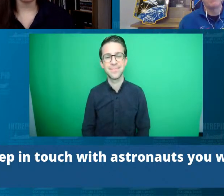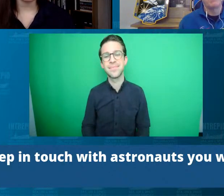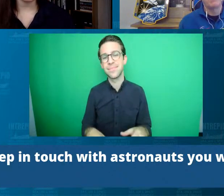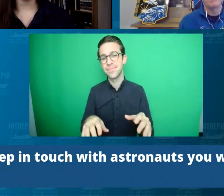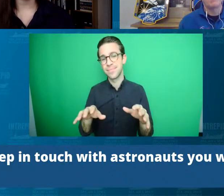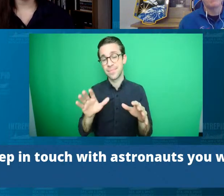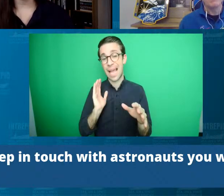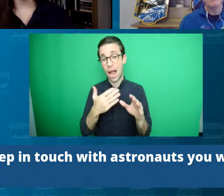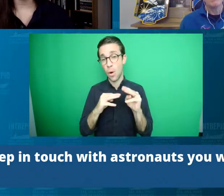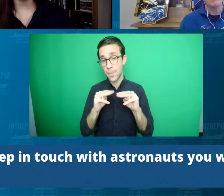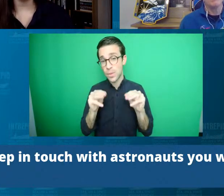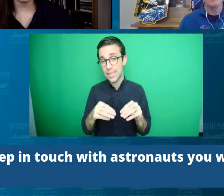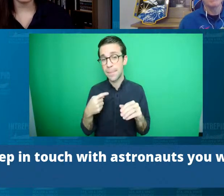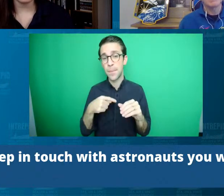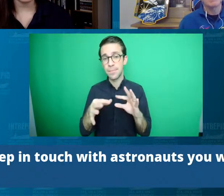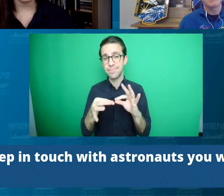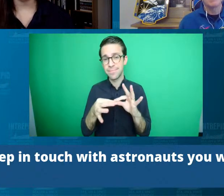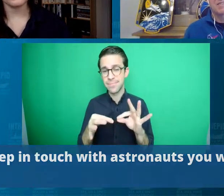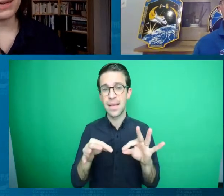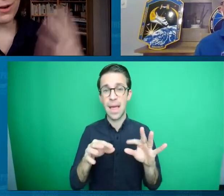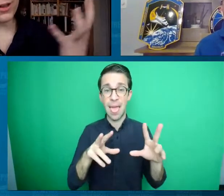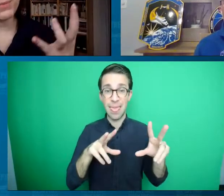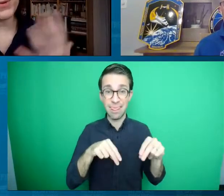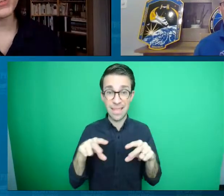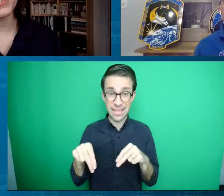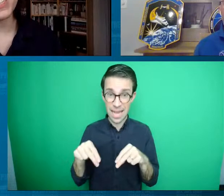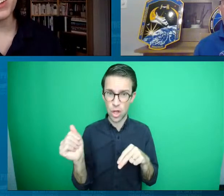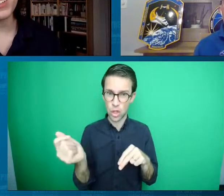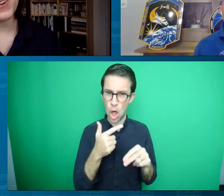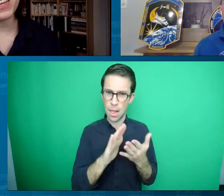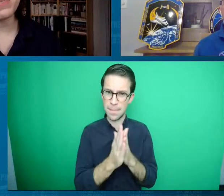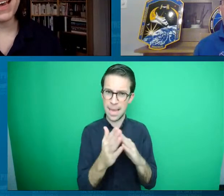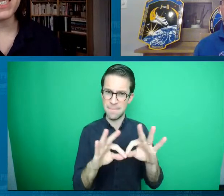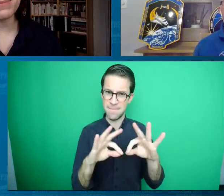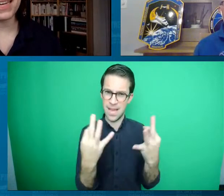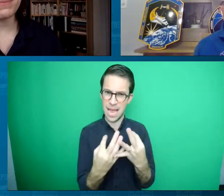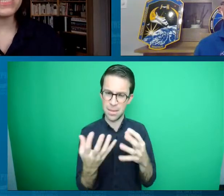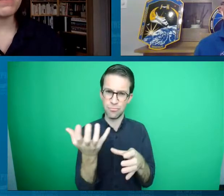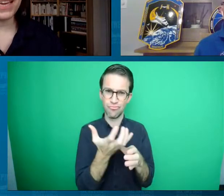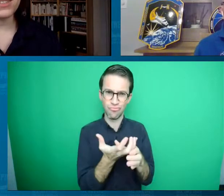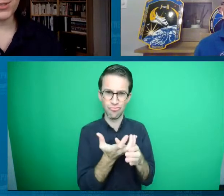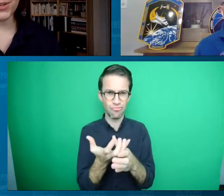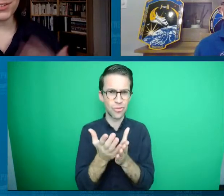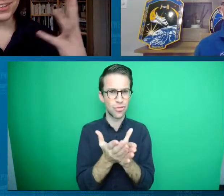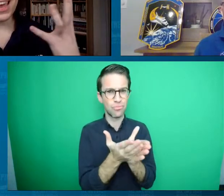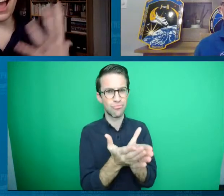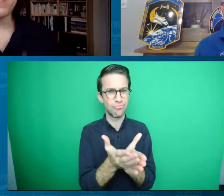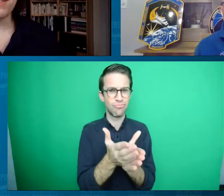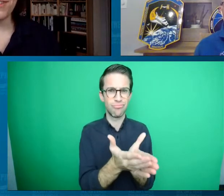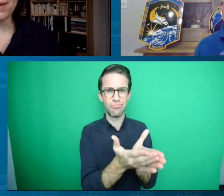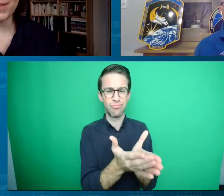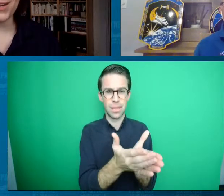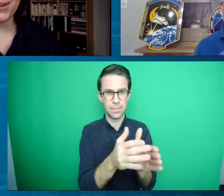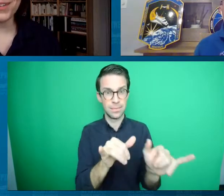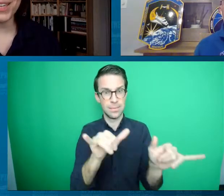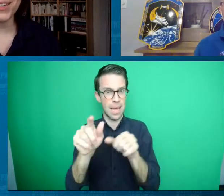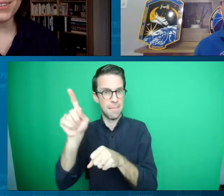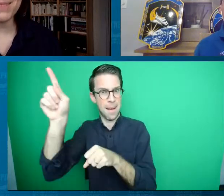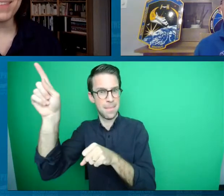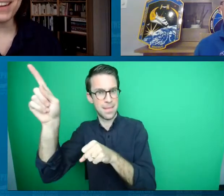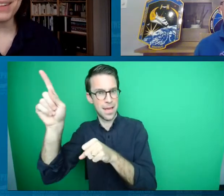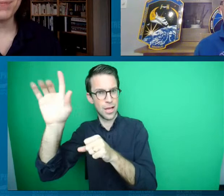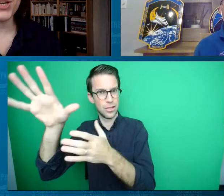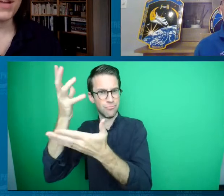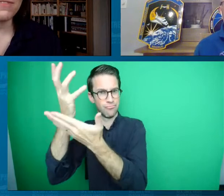about how the sailors kind of made a family at sea while they were all on board there together. So I can imagine being up in space, you sort of have that family. You're all very